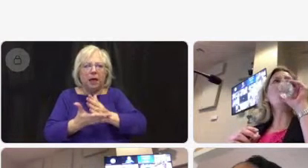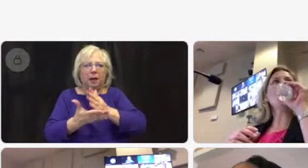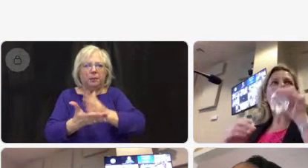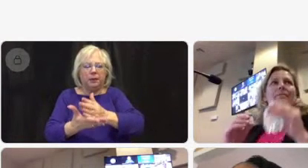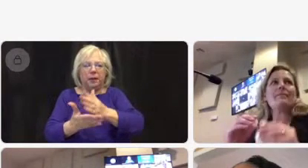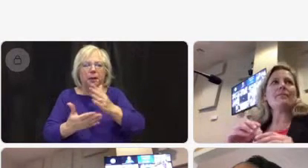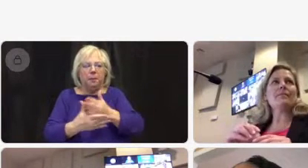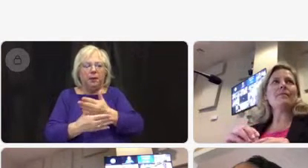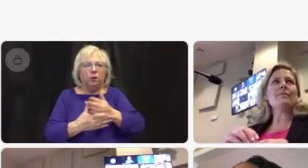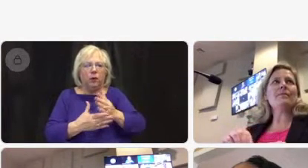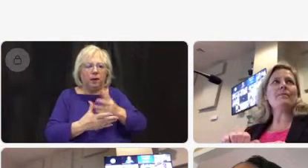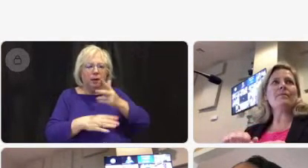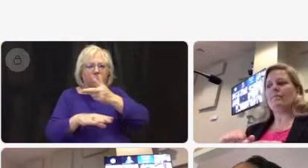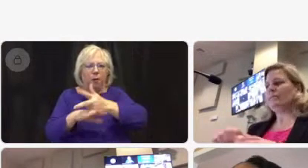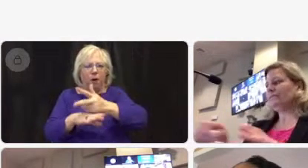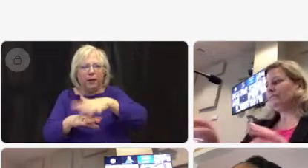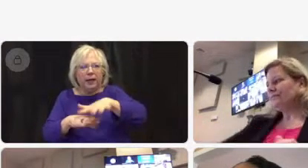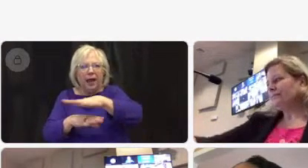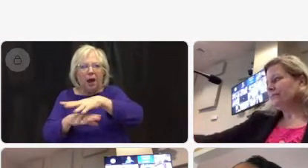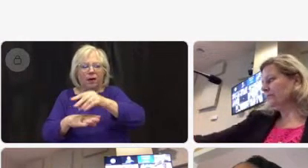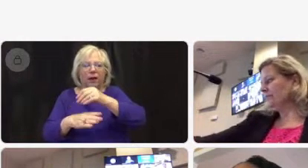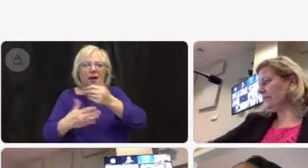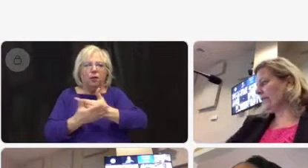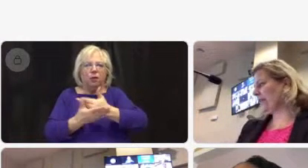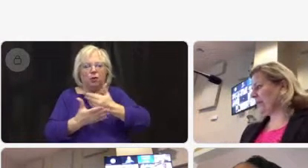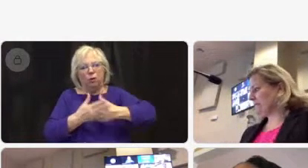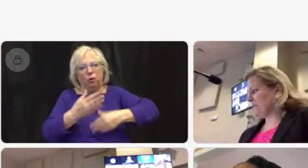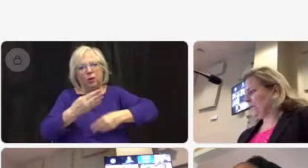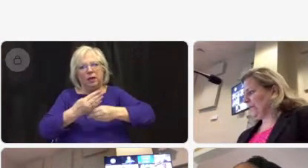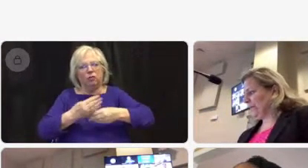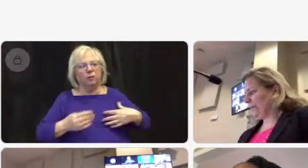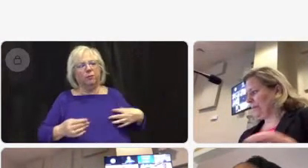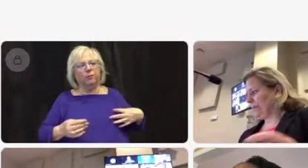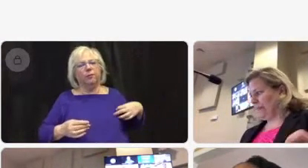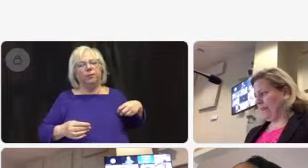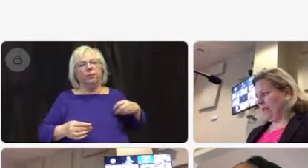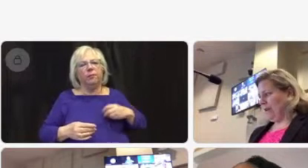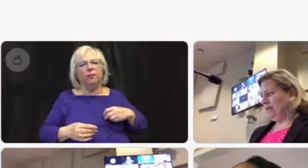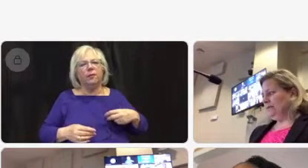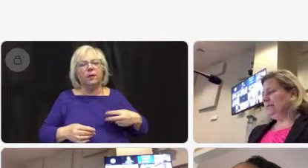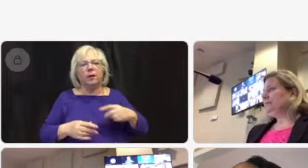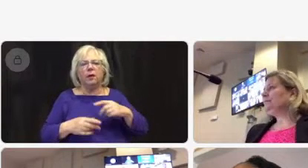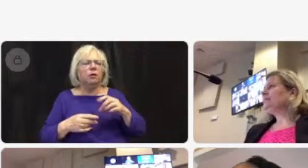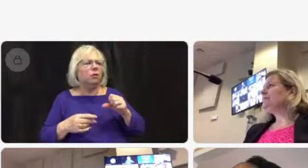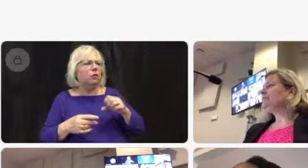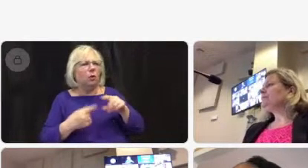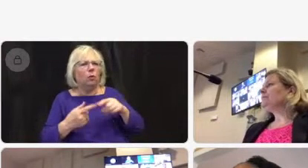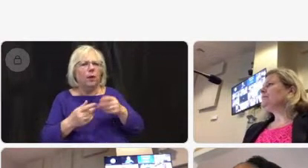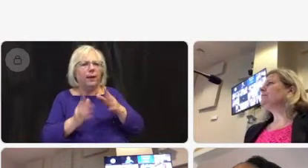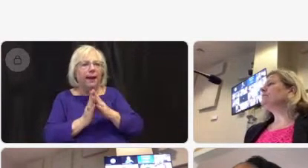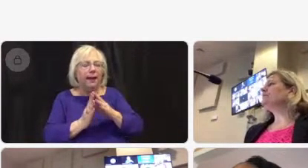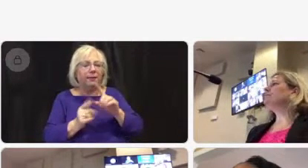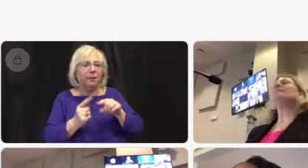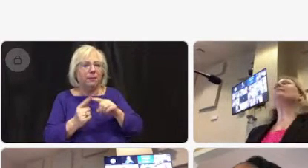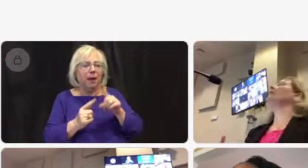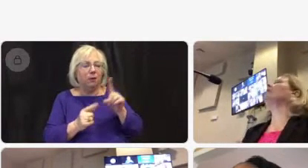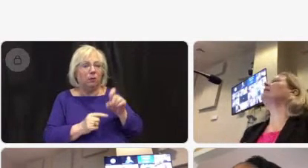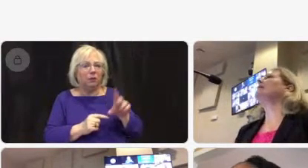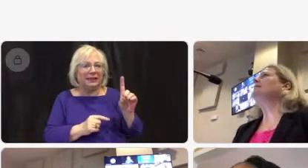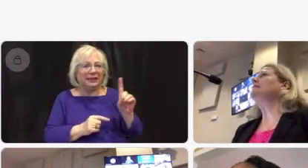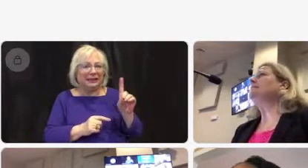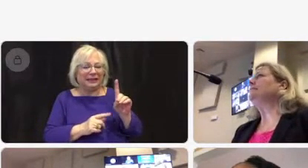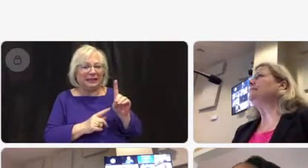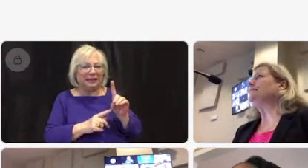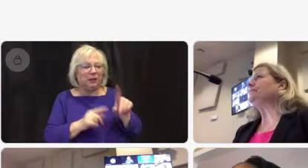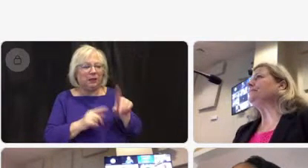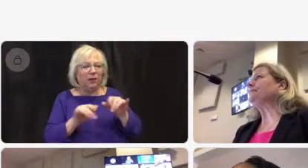parking area and what the new addition would be. So when it asked, in the question D, when